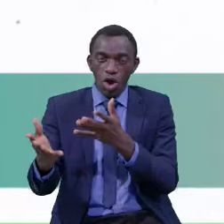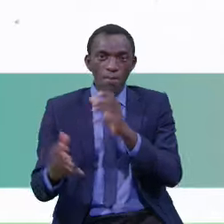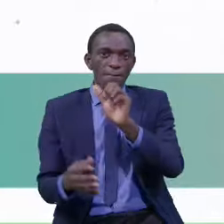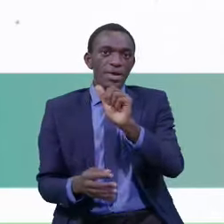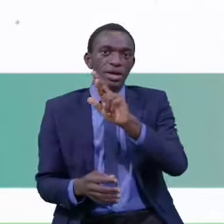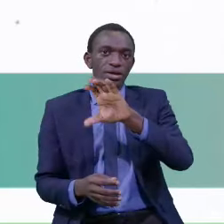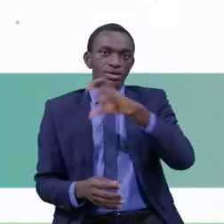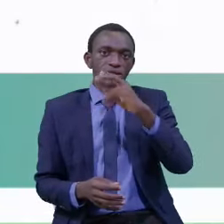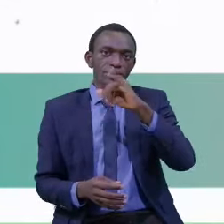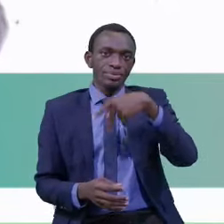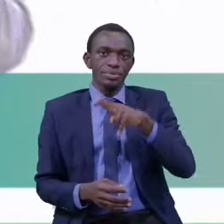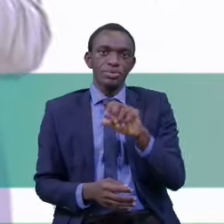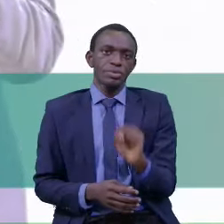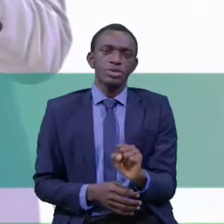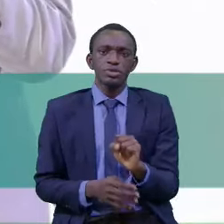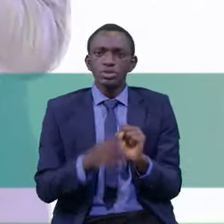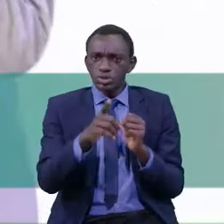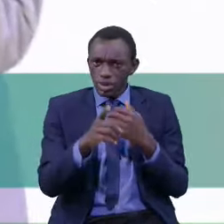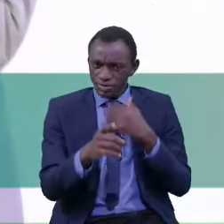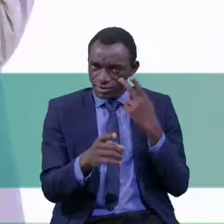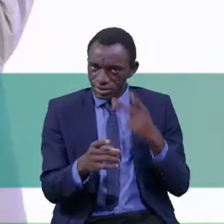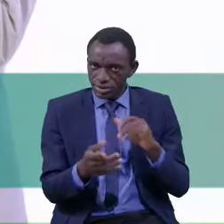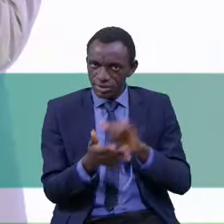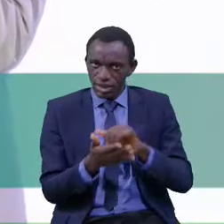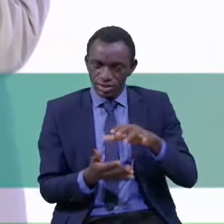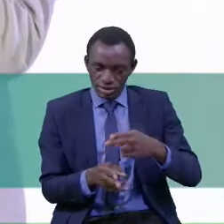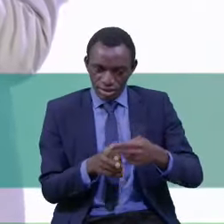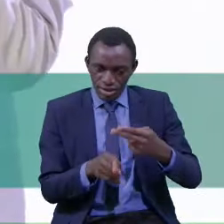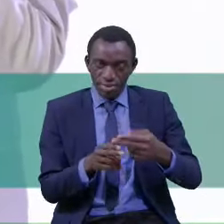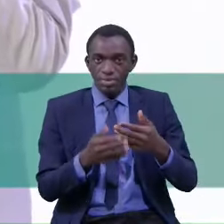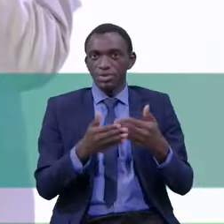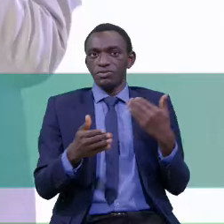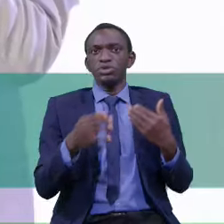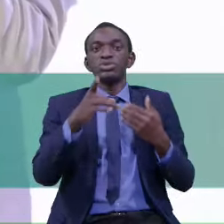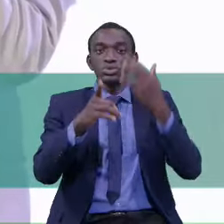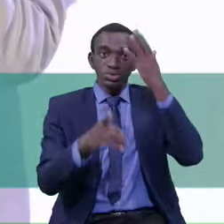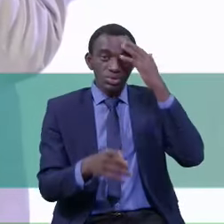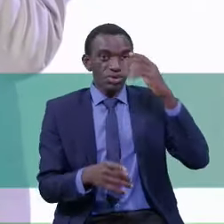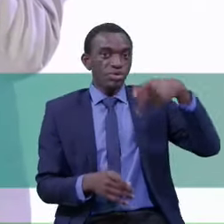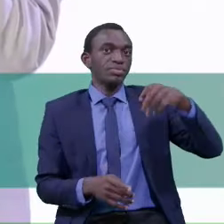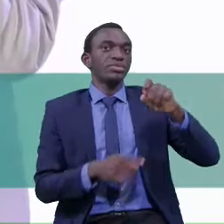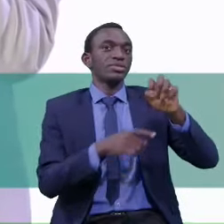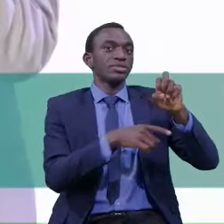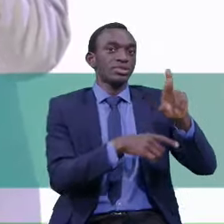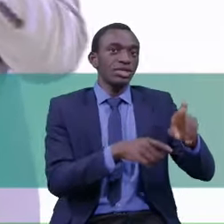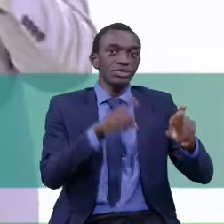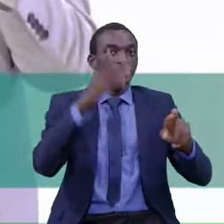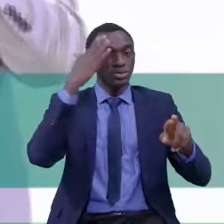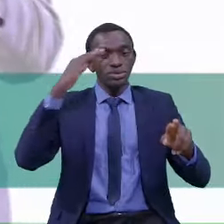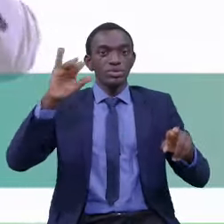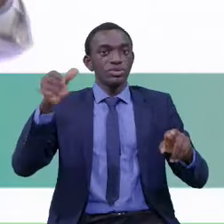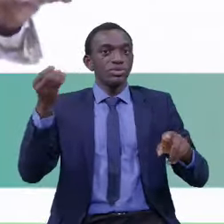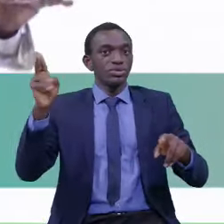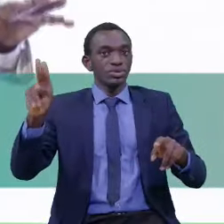Have you ever come across that name before? You know Peter, you know John, you know a bit of Andrew, you know Matthew, you